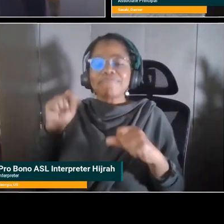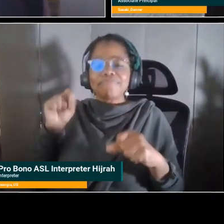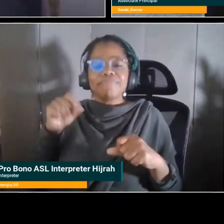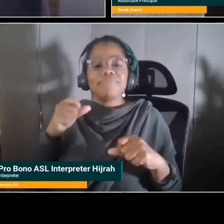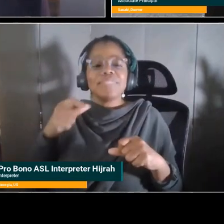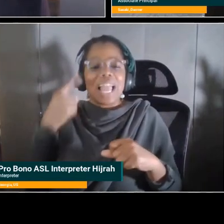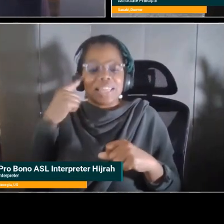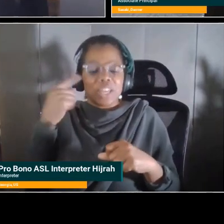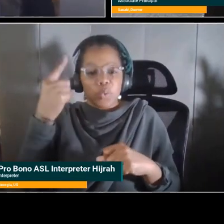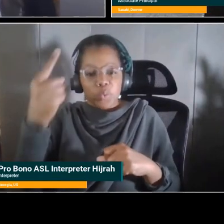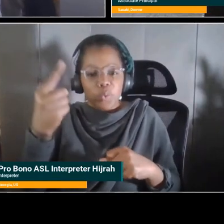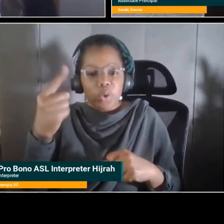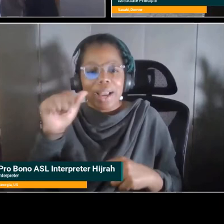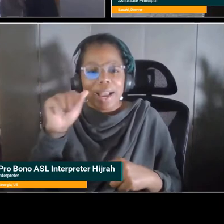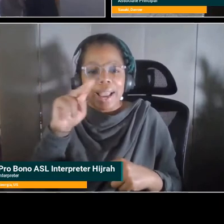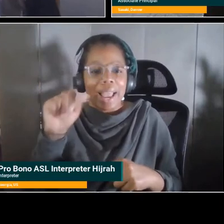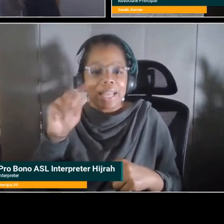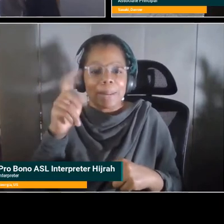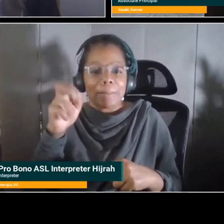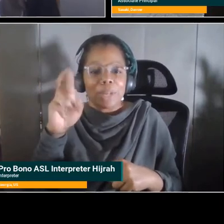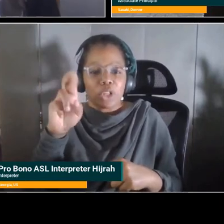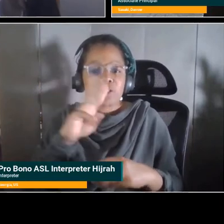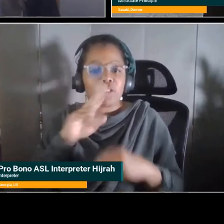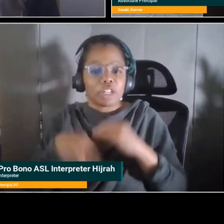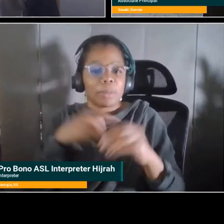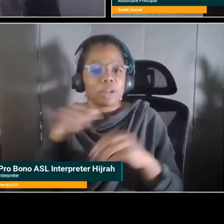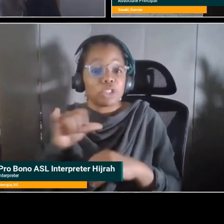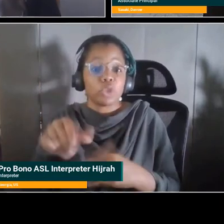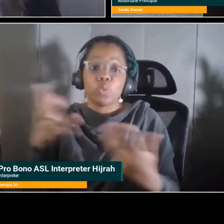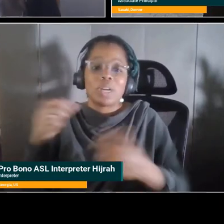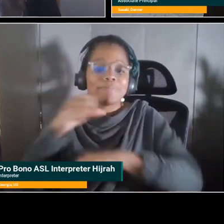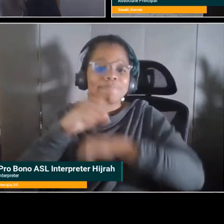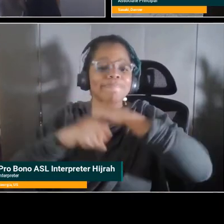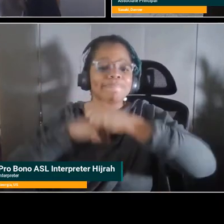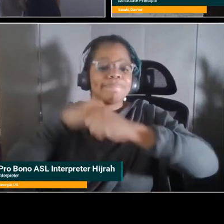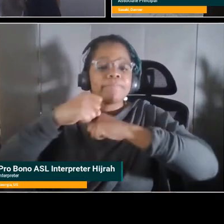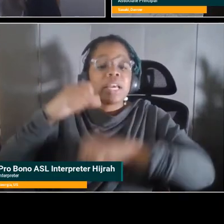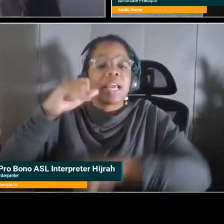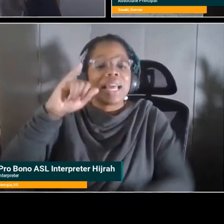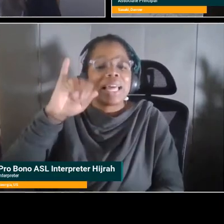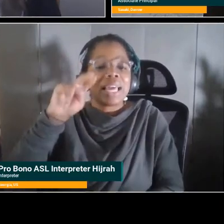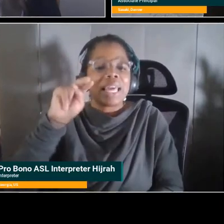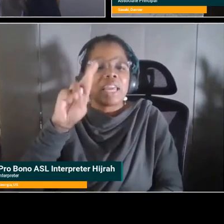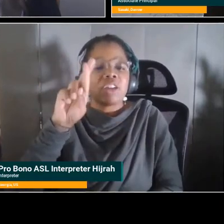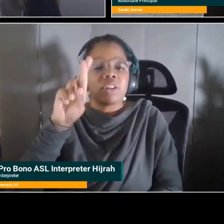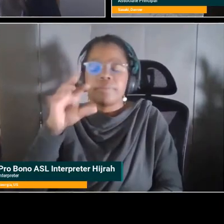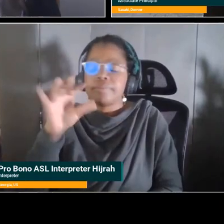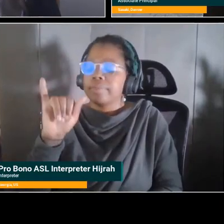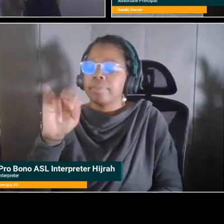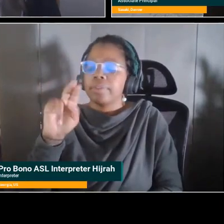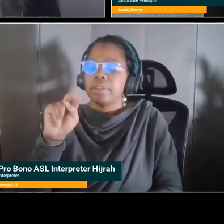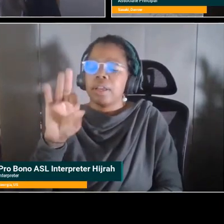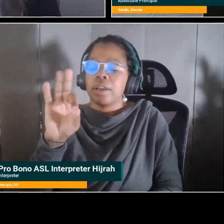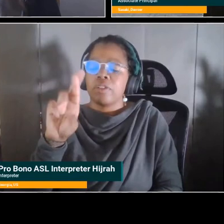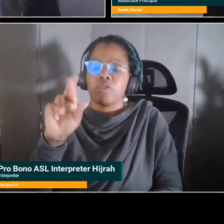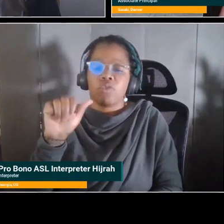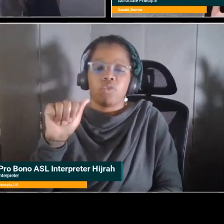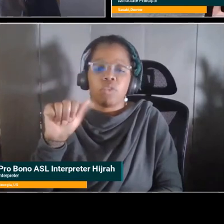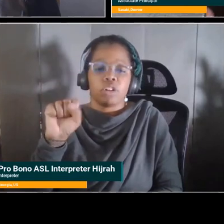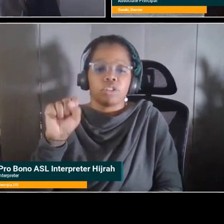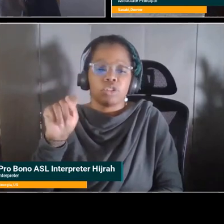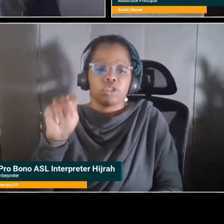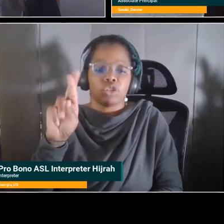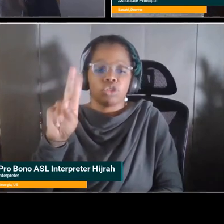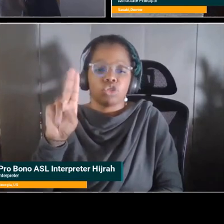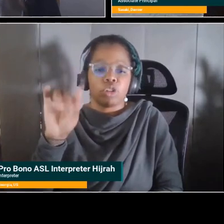really, Anna Miller talked about it too, is infrastructure. So a lot of communities, a lot of cities have aging infrastructure. And so as